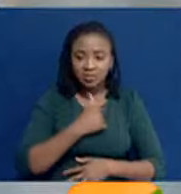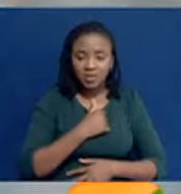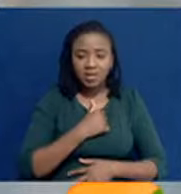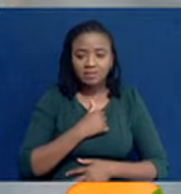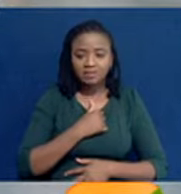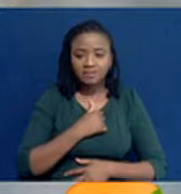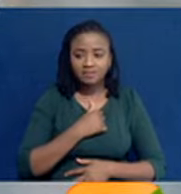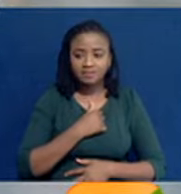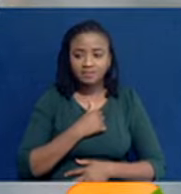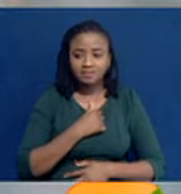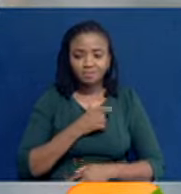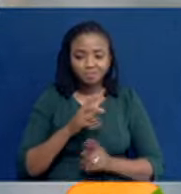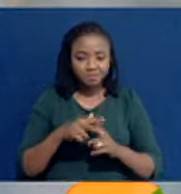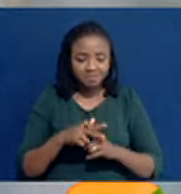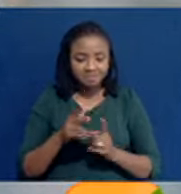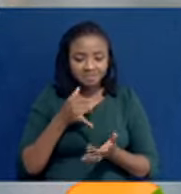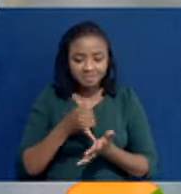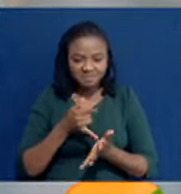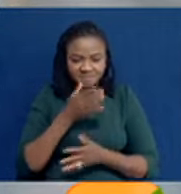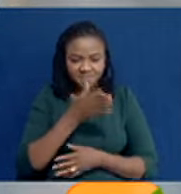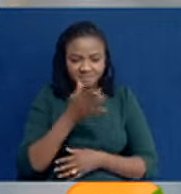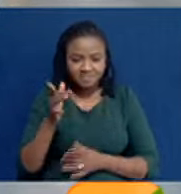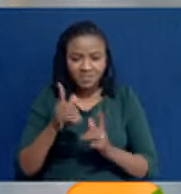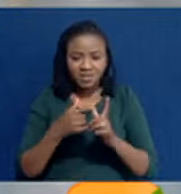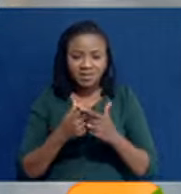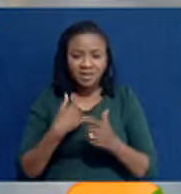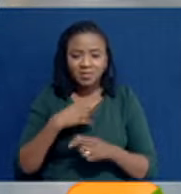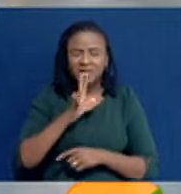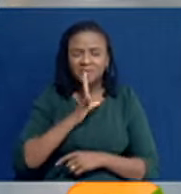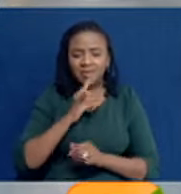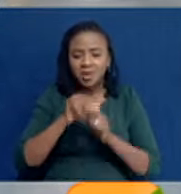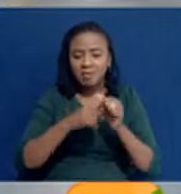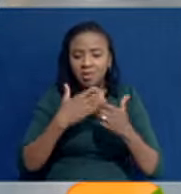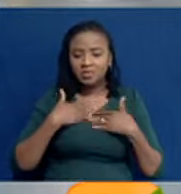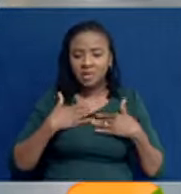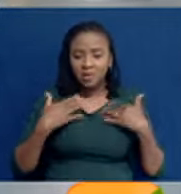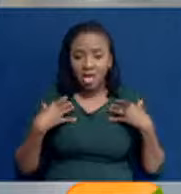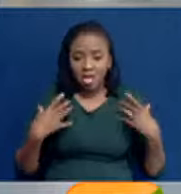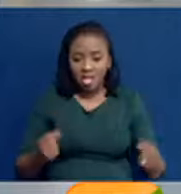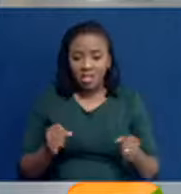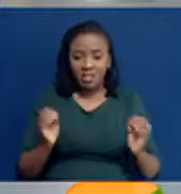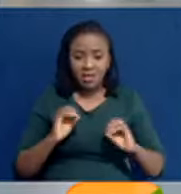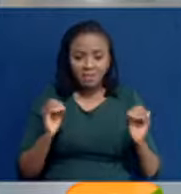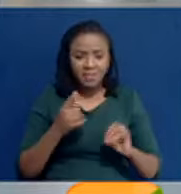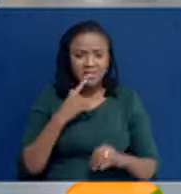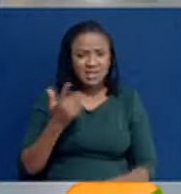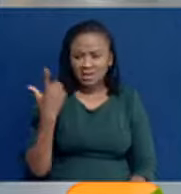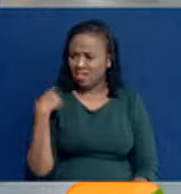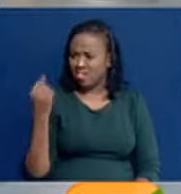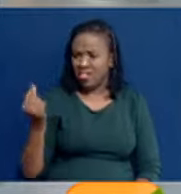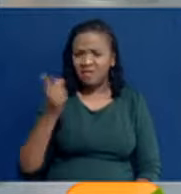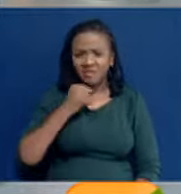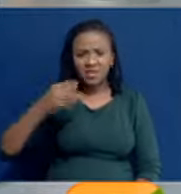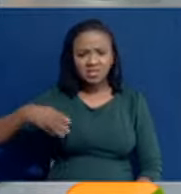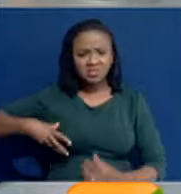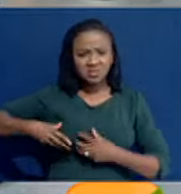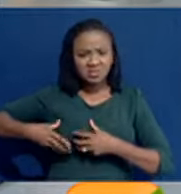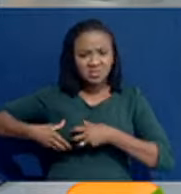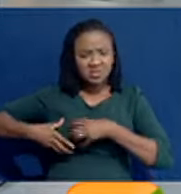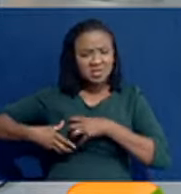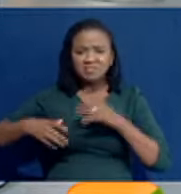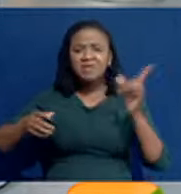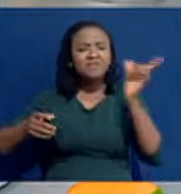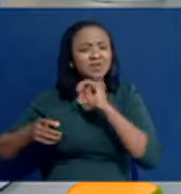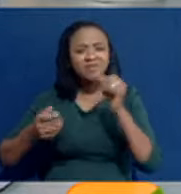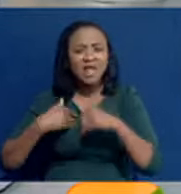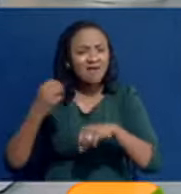busy instead of worrying about our health. I told him I just had mammogram, and he said, let's do another one